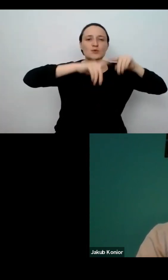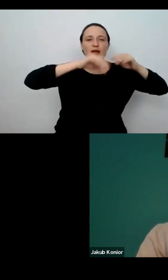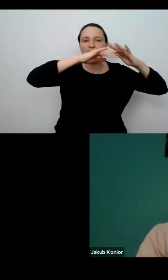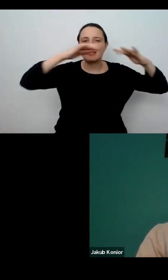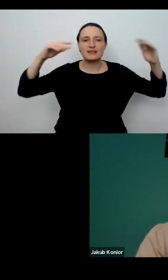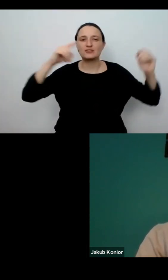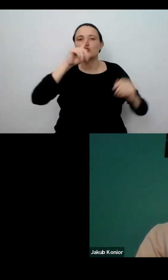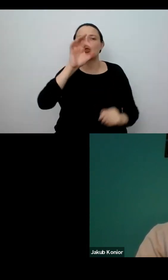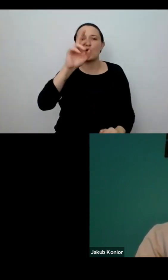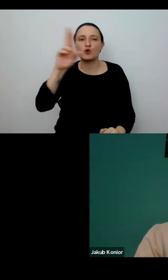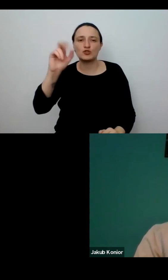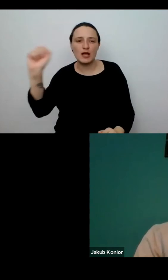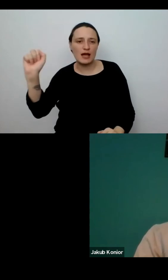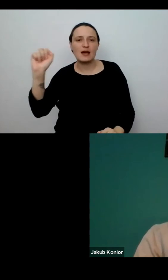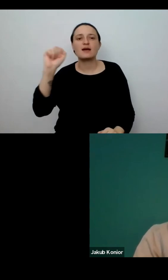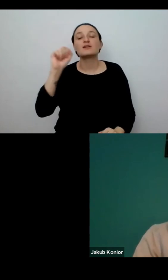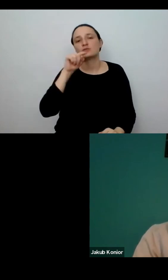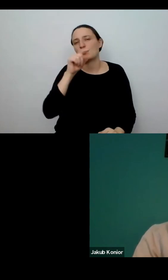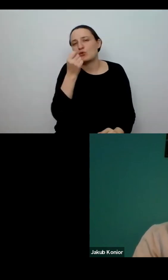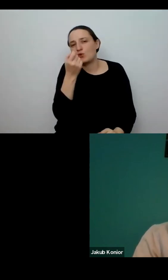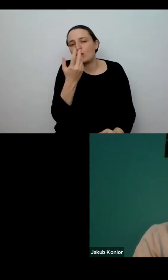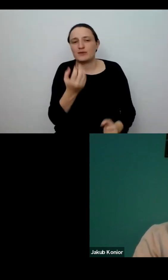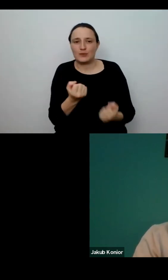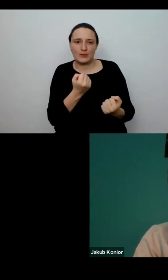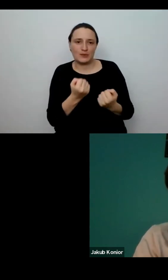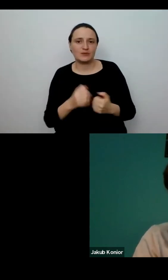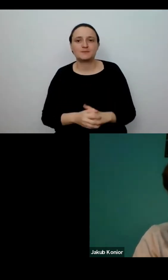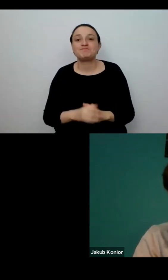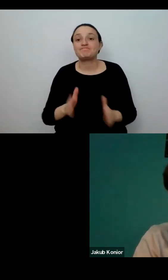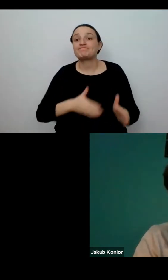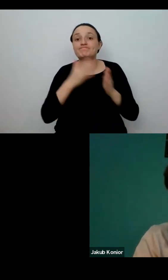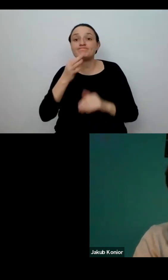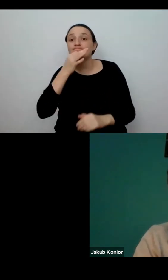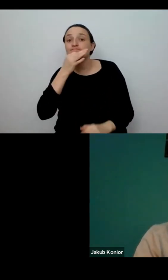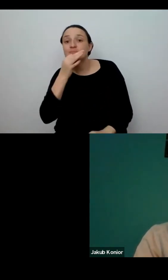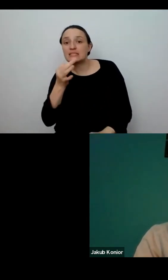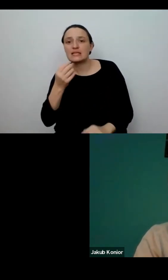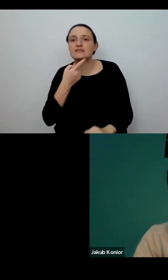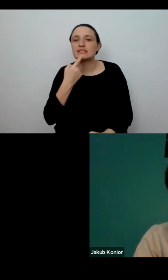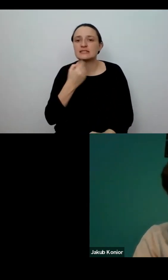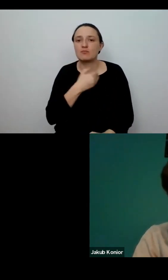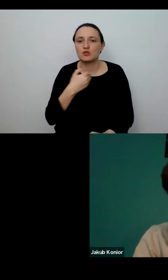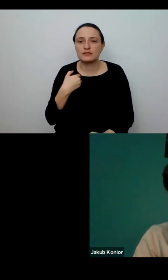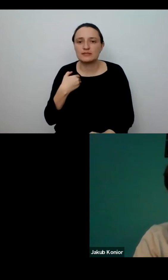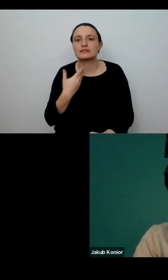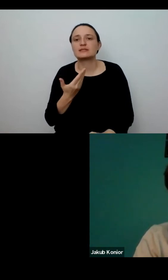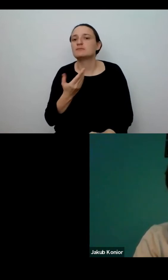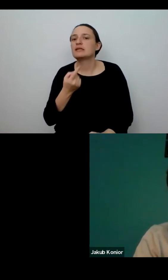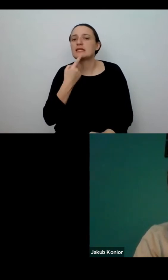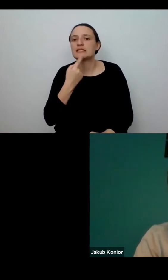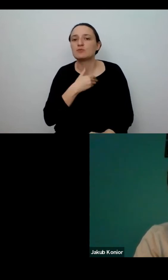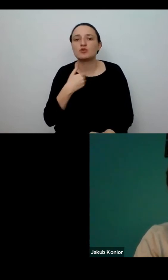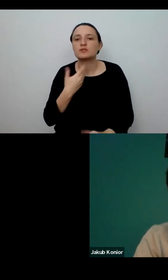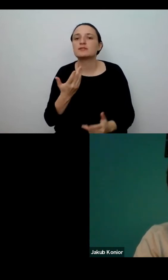Yeah, thank you very much for your answer. We have another question in Polish. In Polish it is, ile